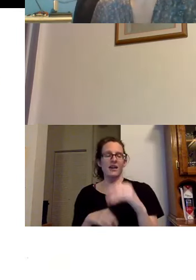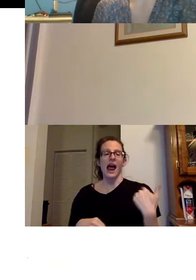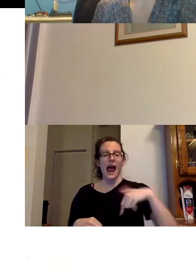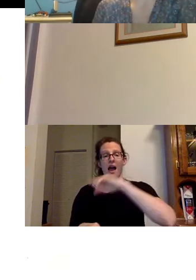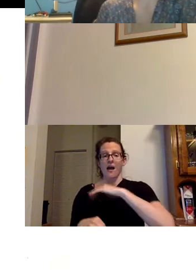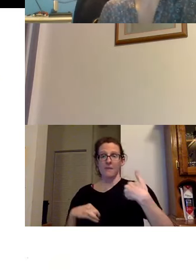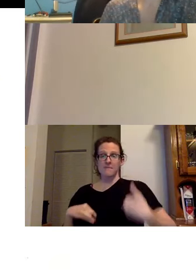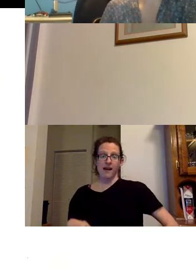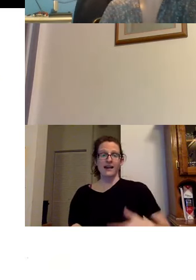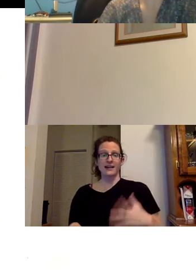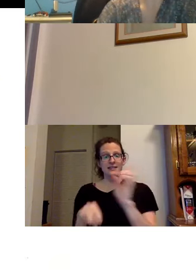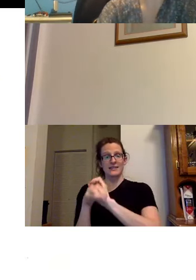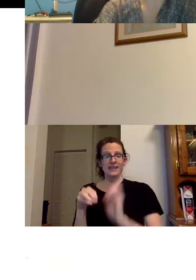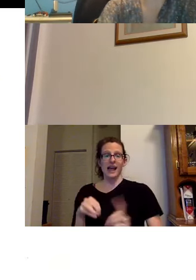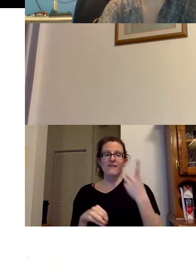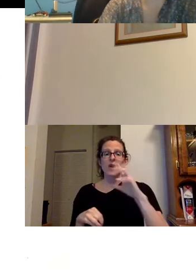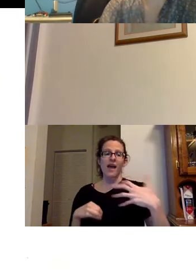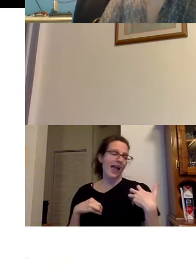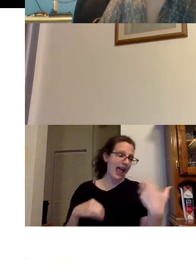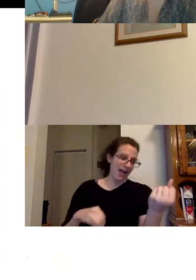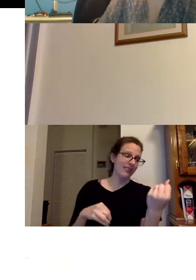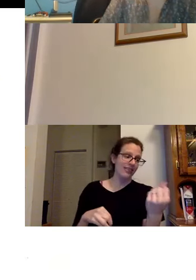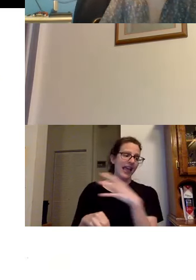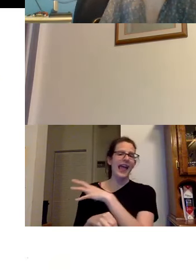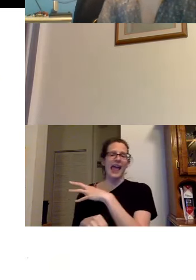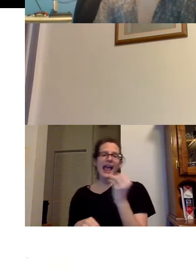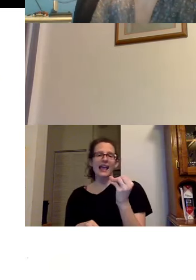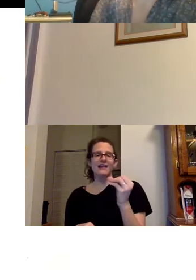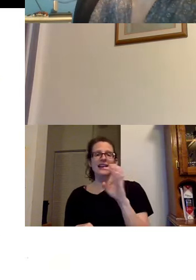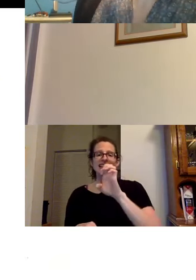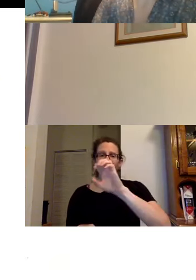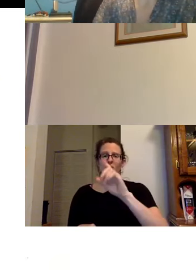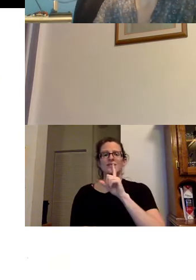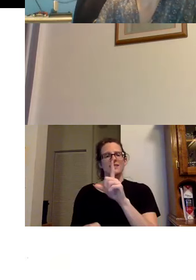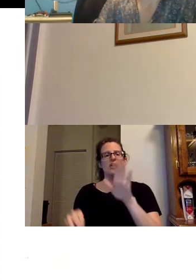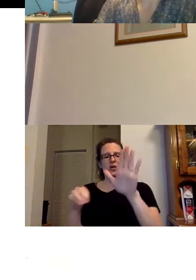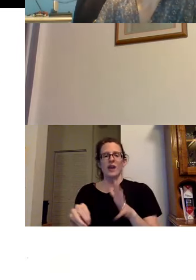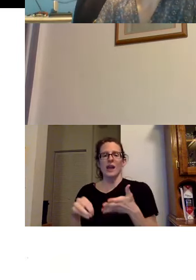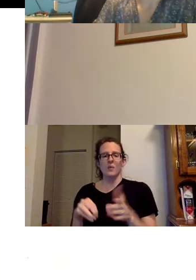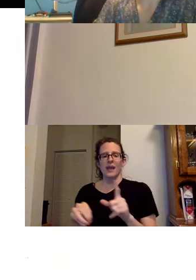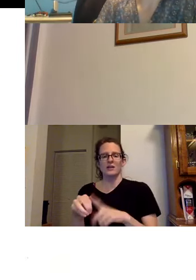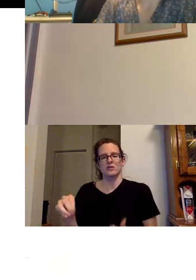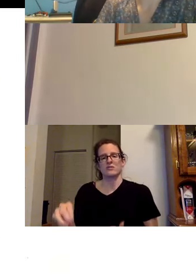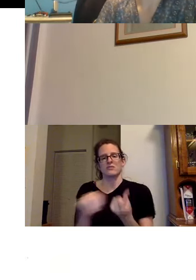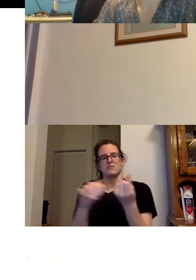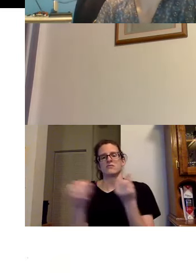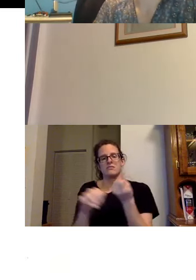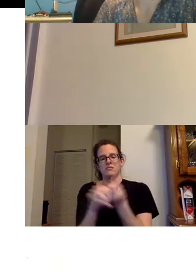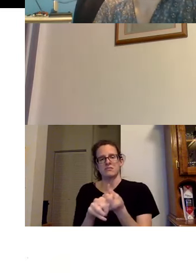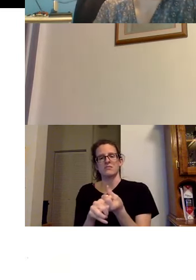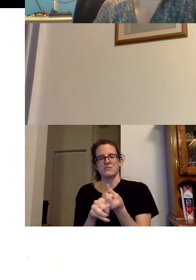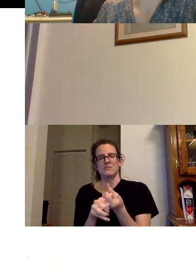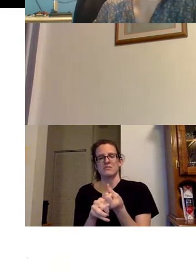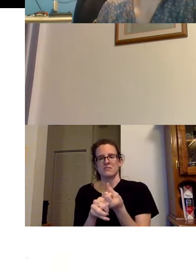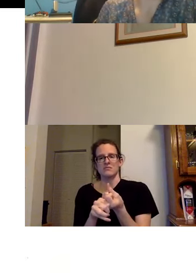to be healthy, and essential oils are a great way to support all